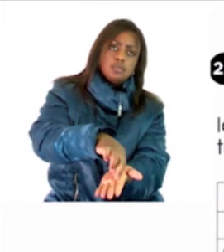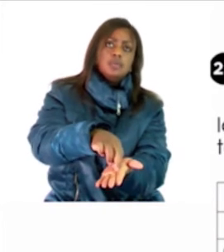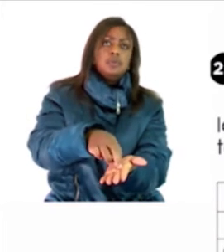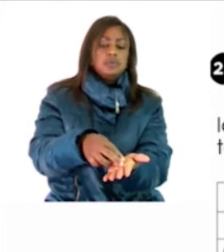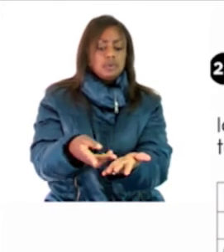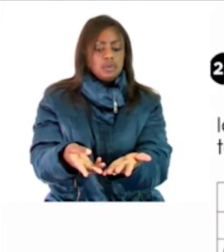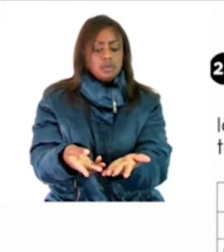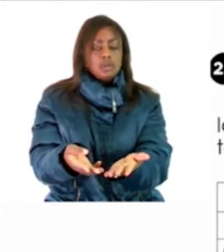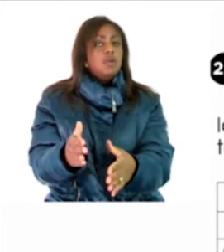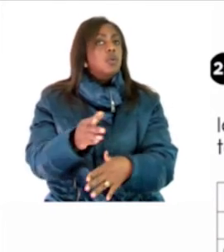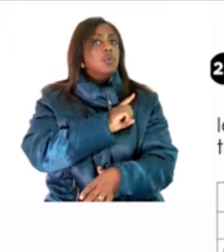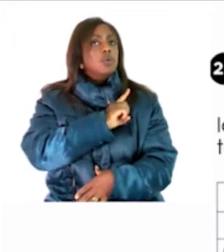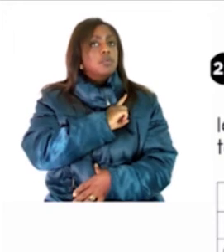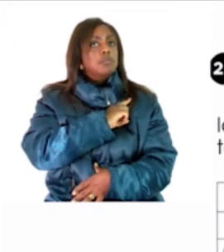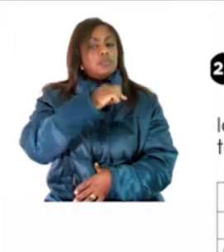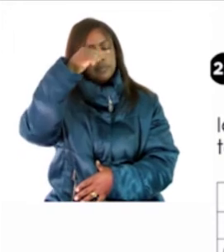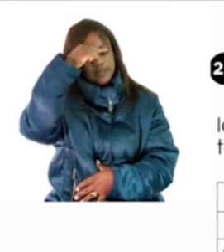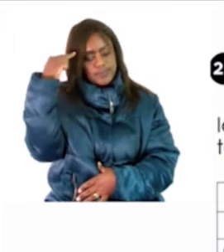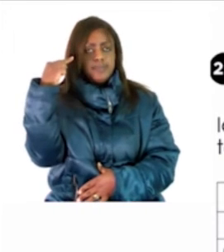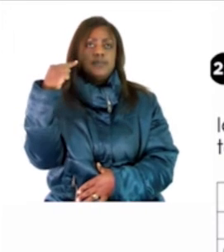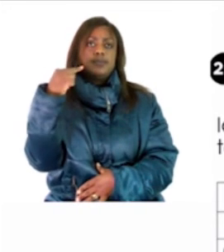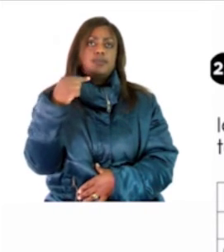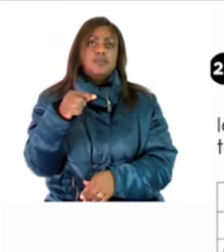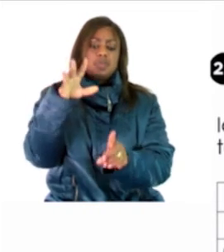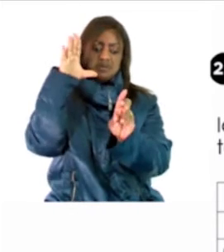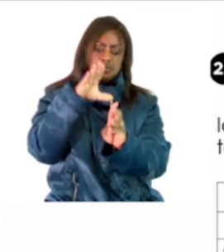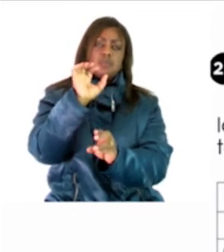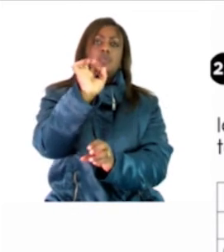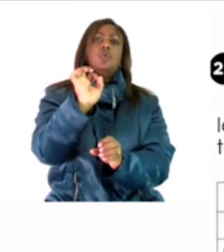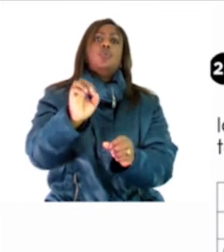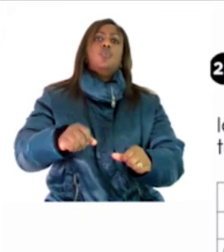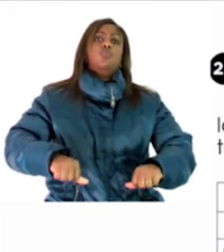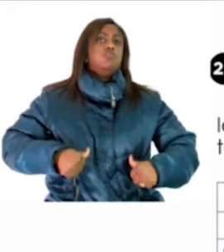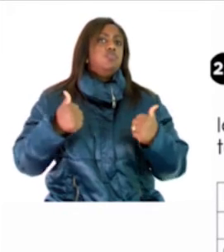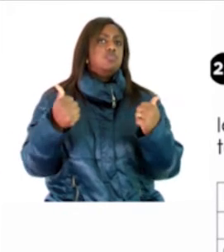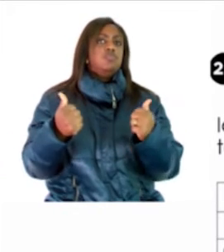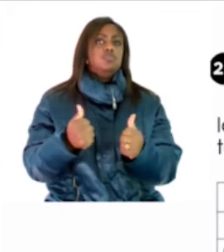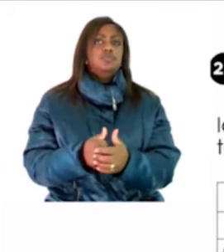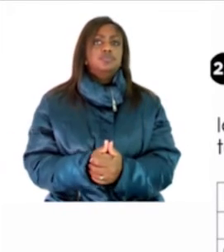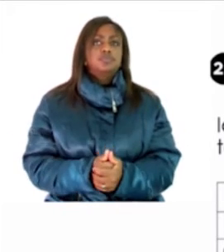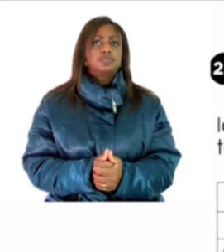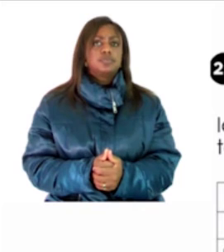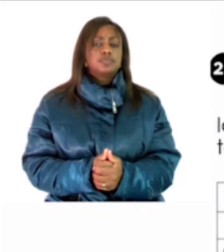stepping sideways or backward. So it means that now the body is not acting as it should because of alcohol.